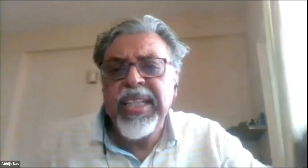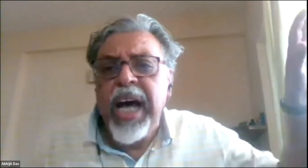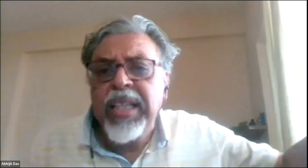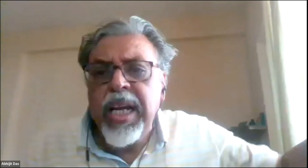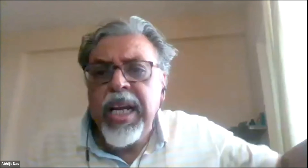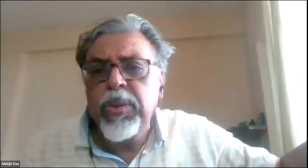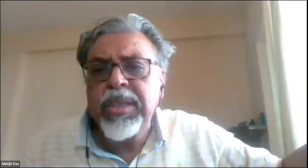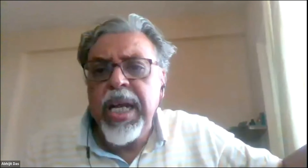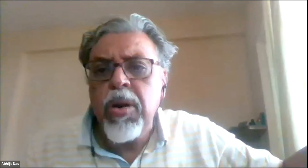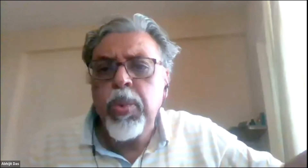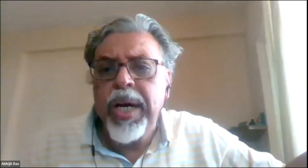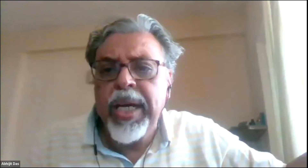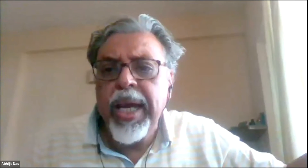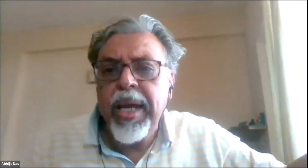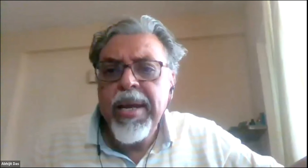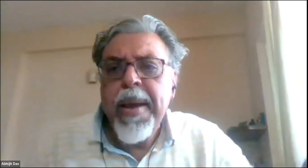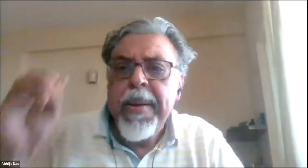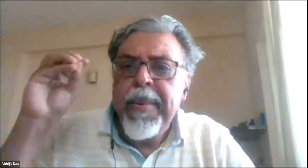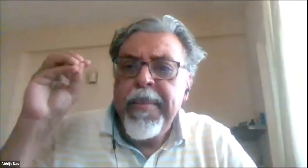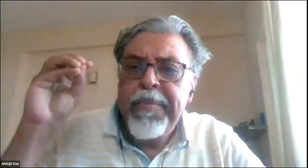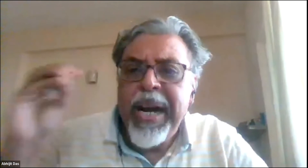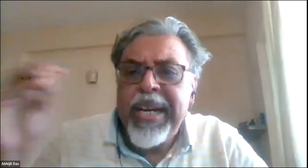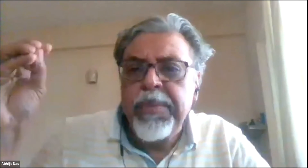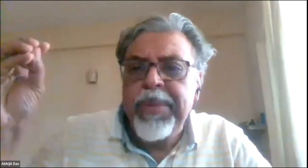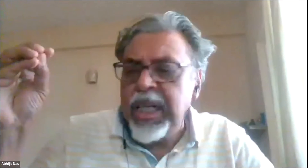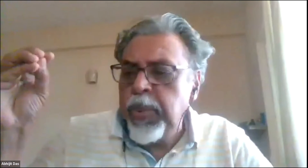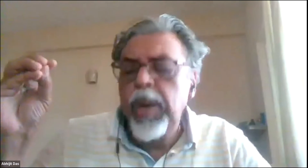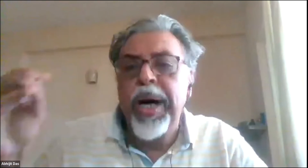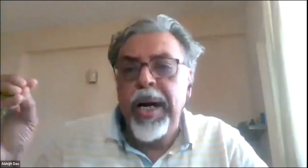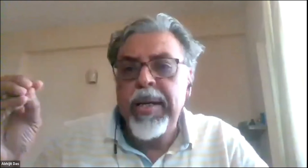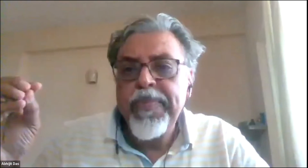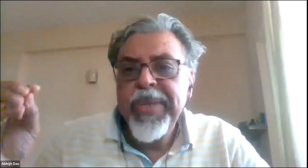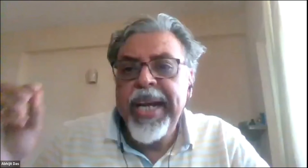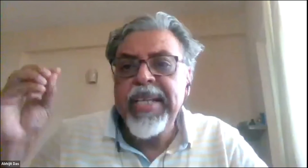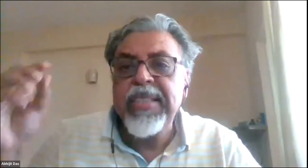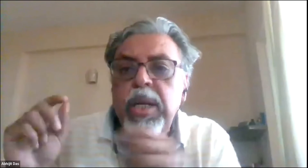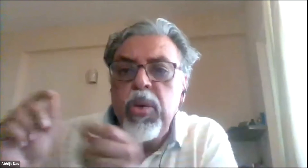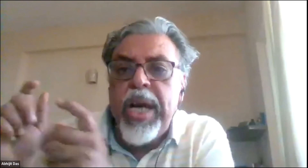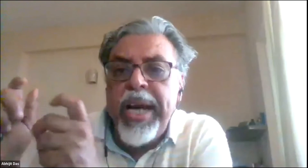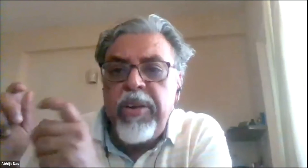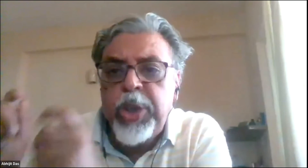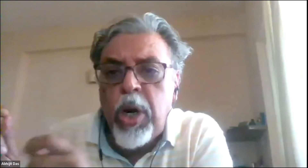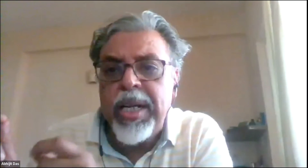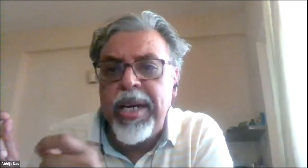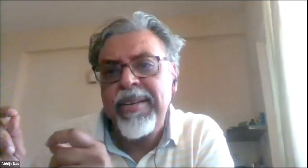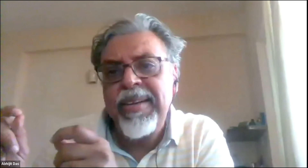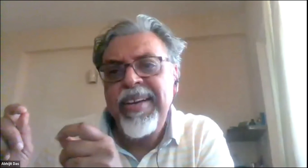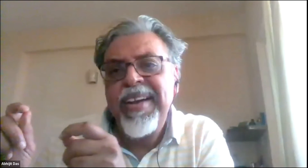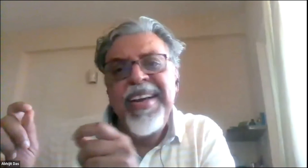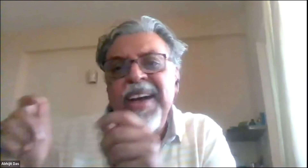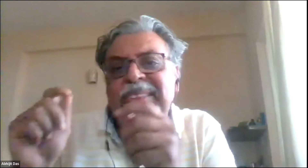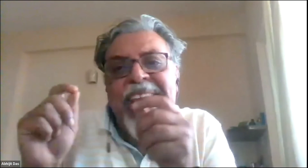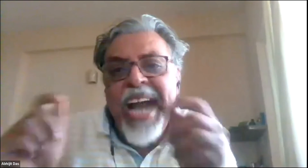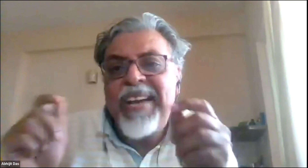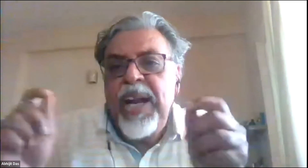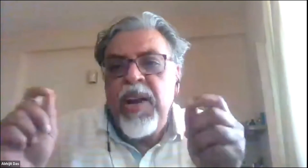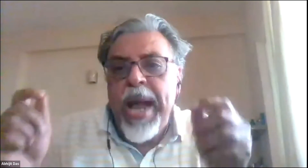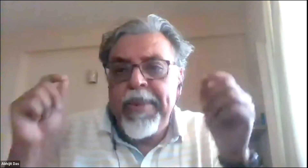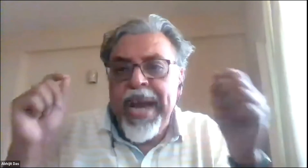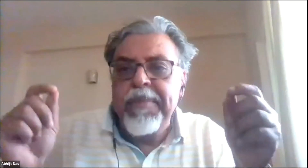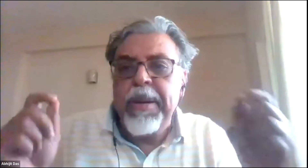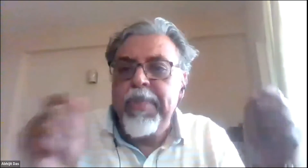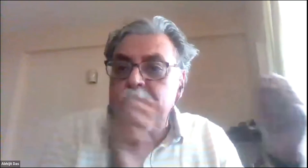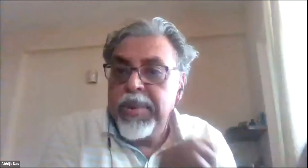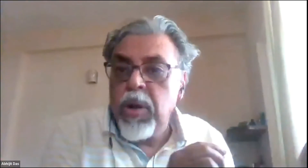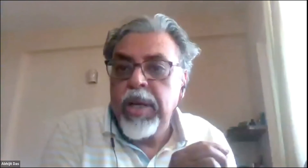to participation because they think the other approaches are not working. Participation will work. It is the new kind of shortcut. Now that will